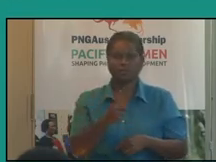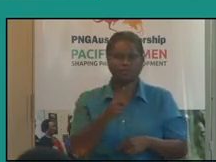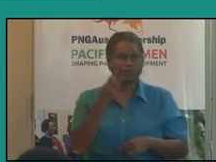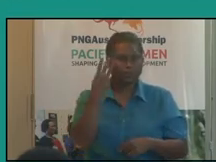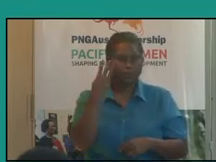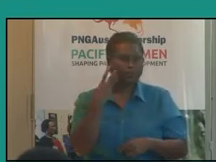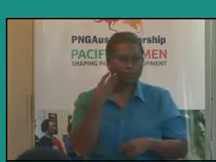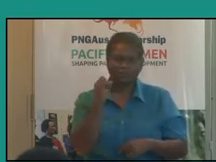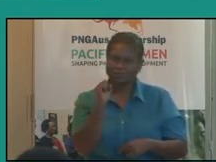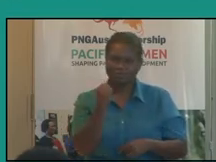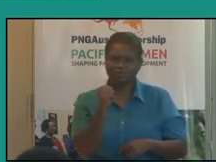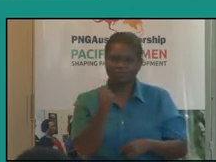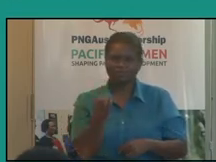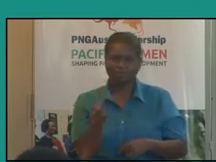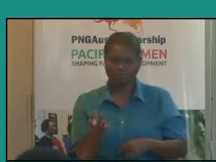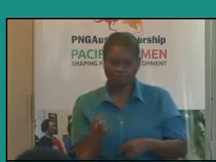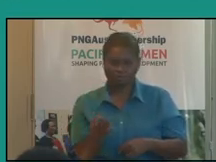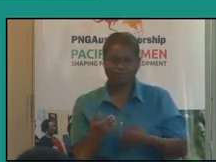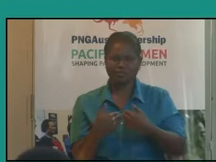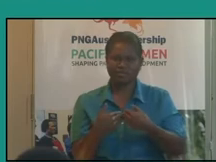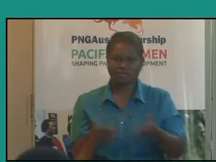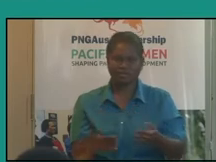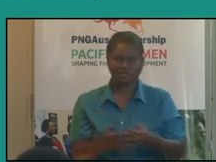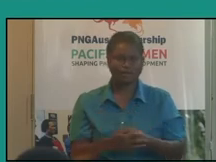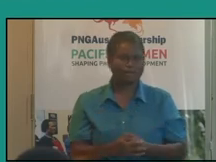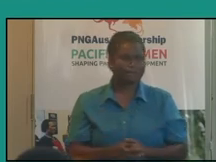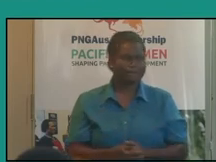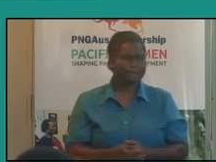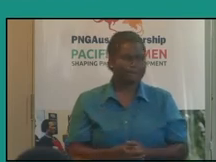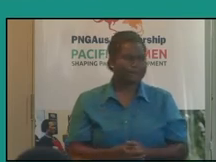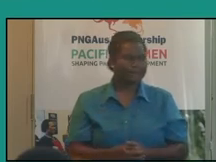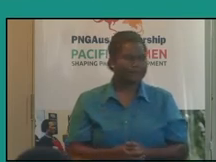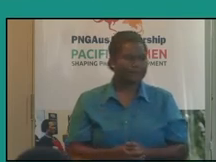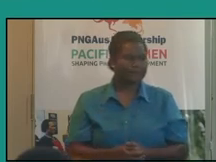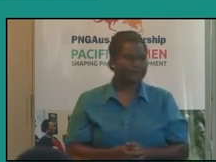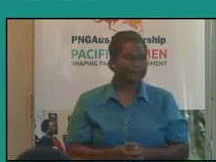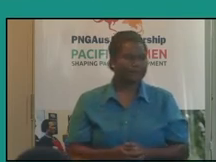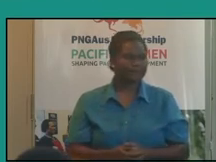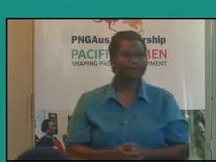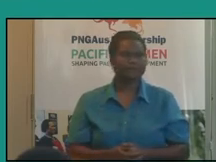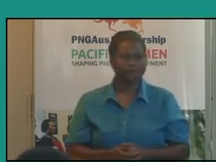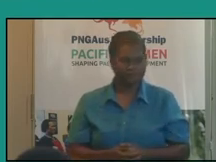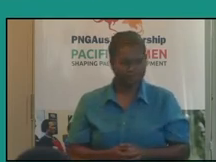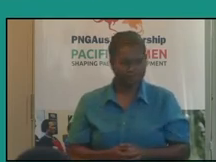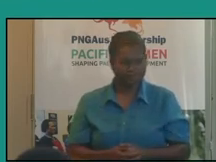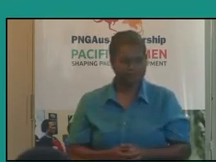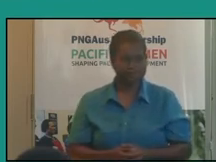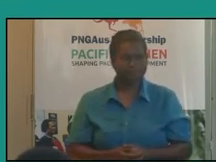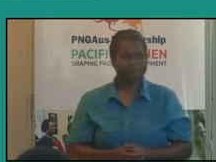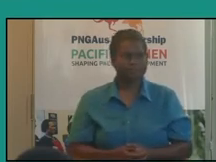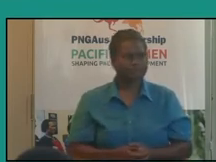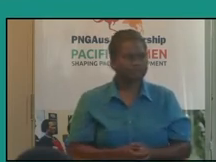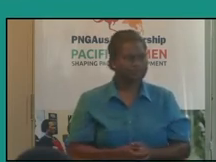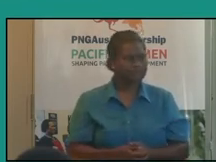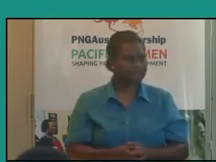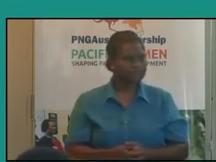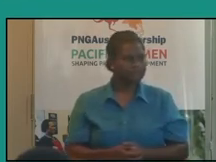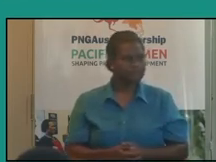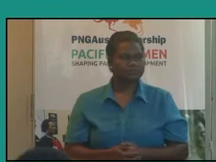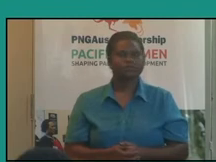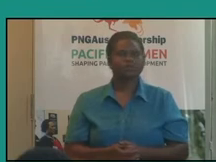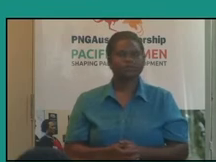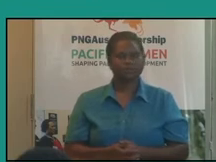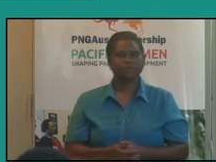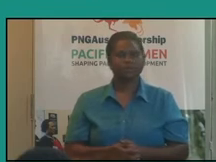can be made to women candidates, that can be made. Only candidates are eligible for some kind of help